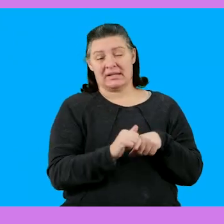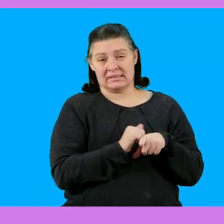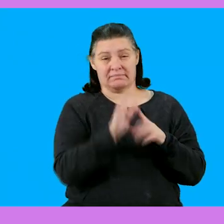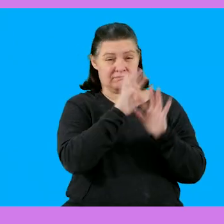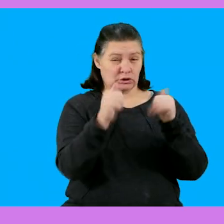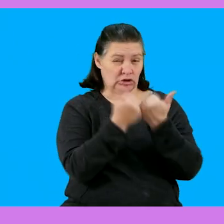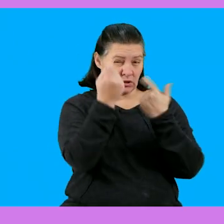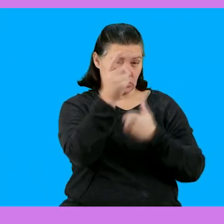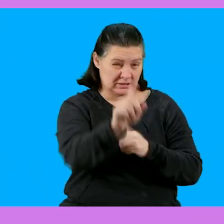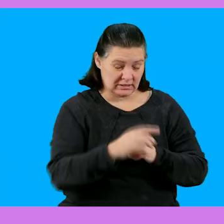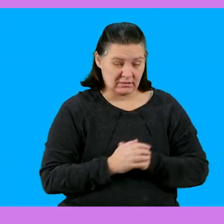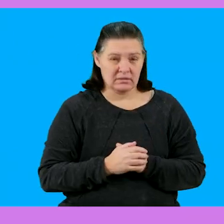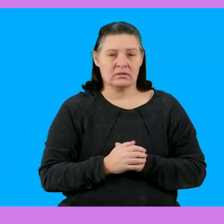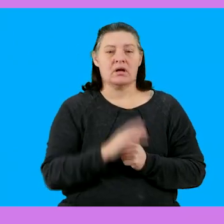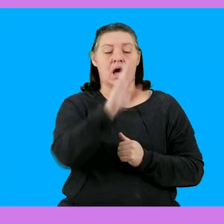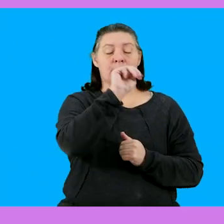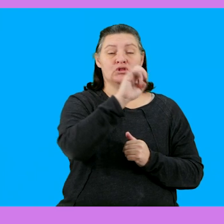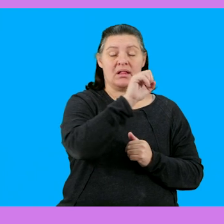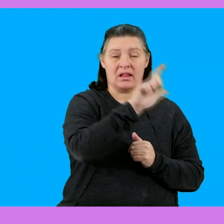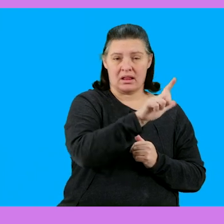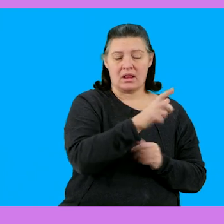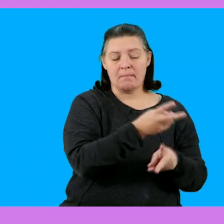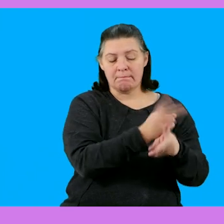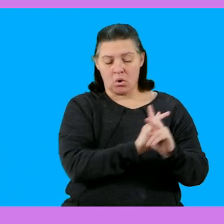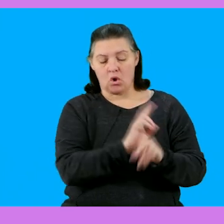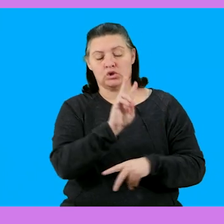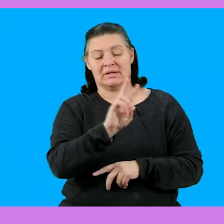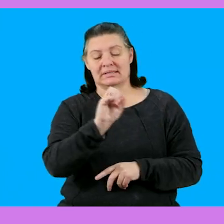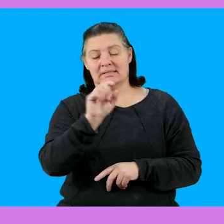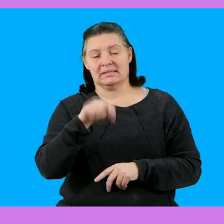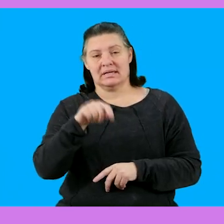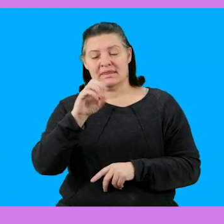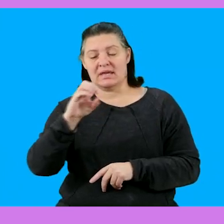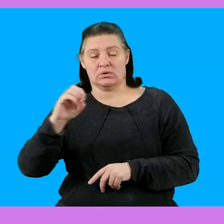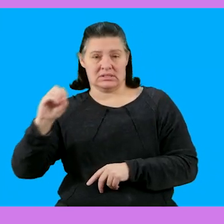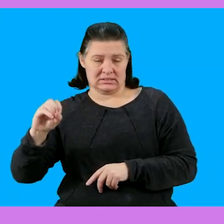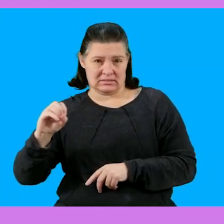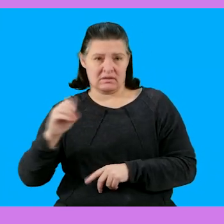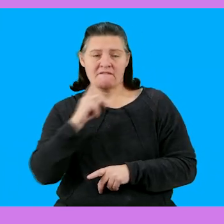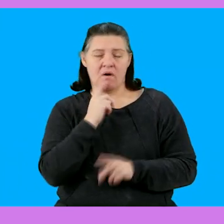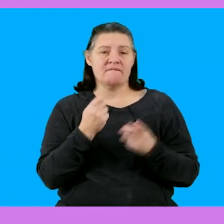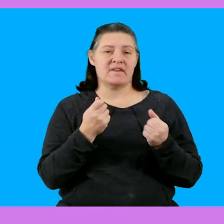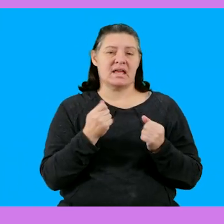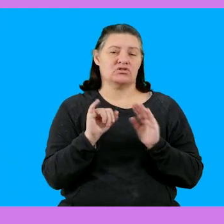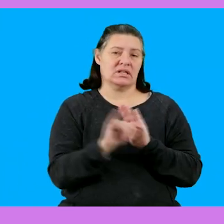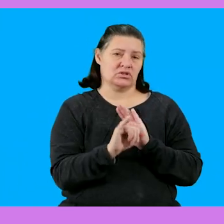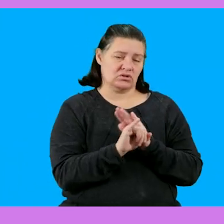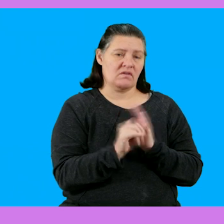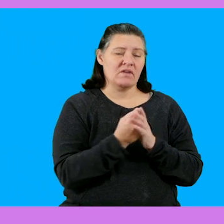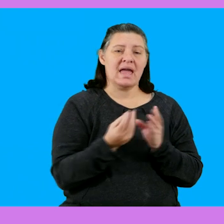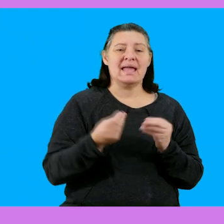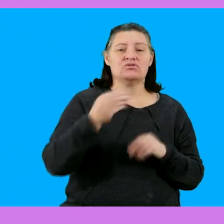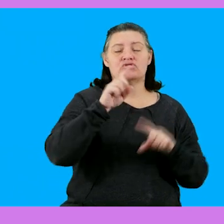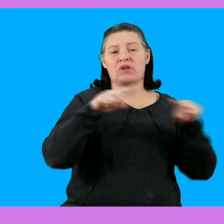our challenge. I'm saying Michelle borrowed 20,000 rand, right, from a financial institution at